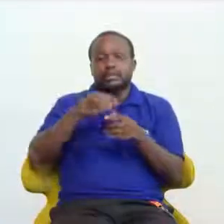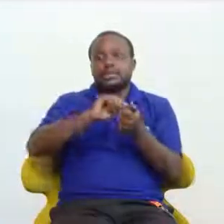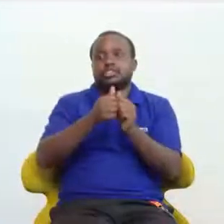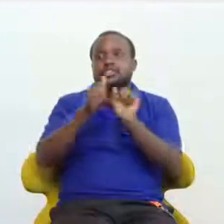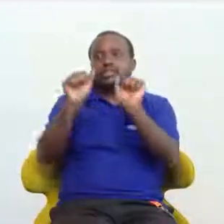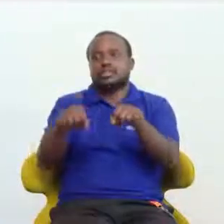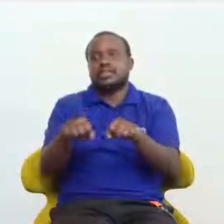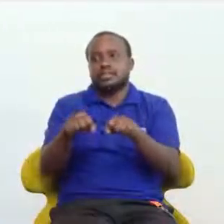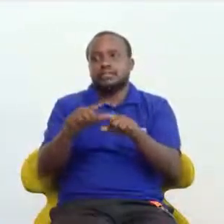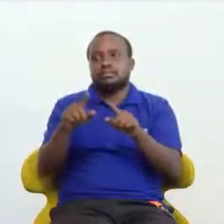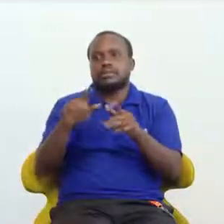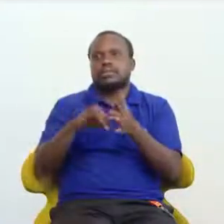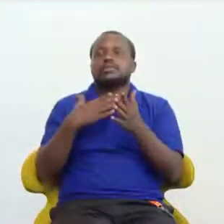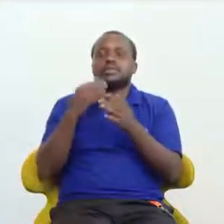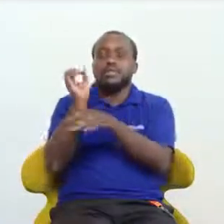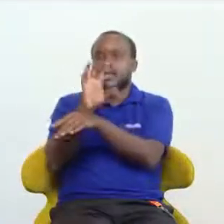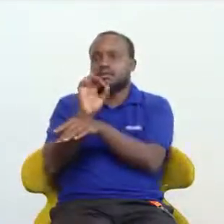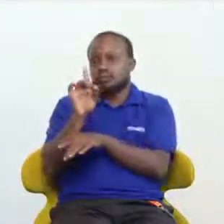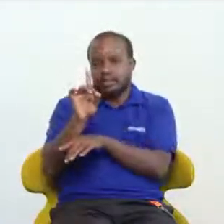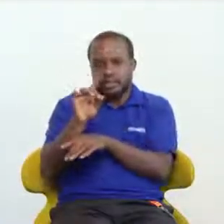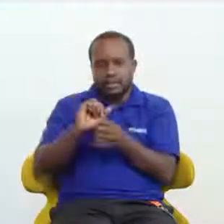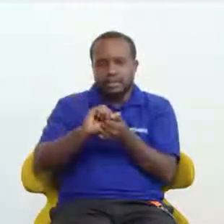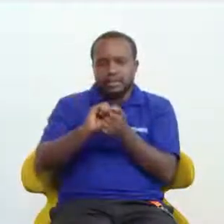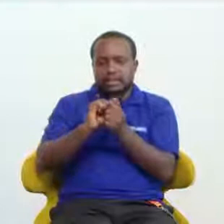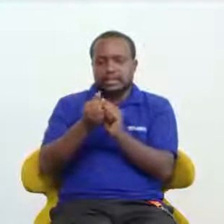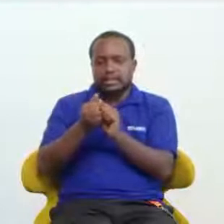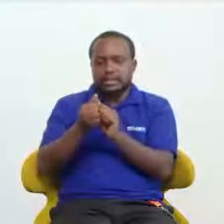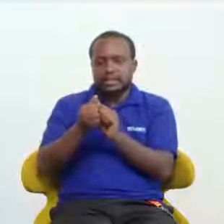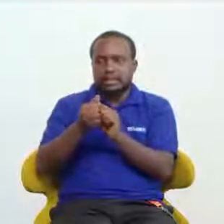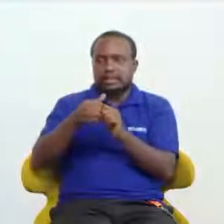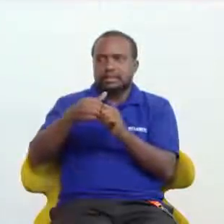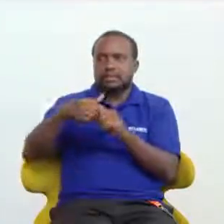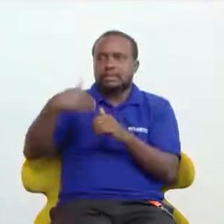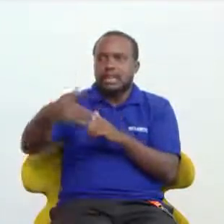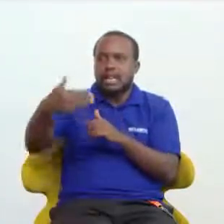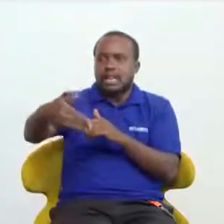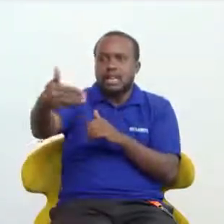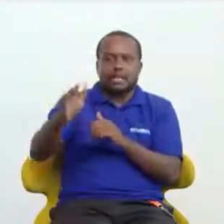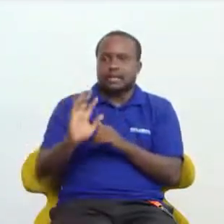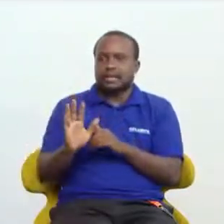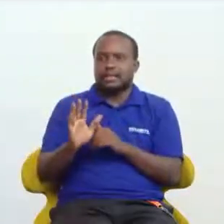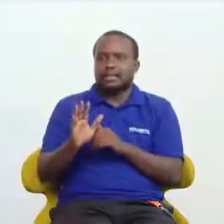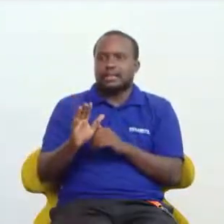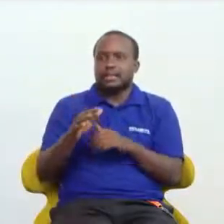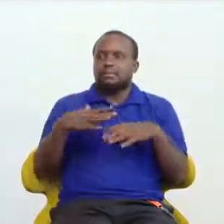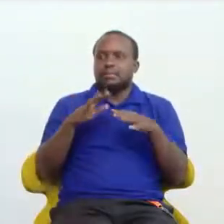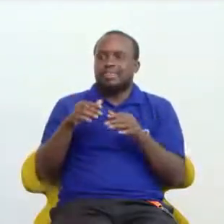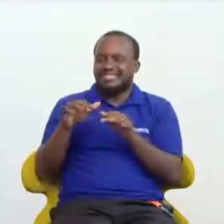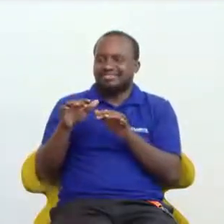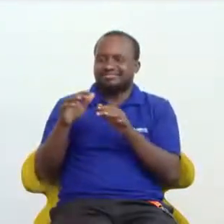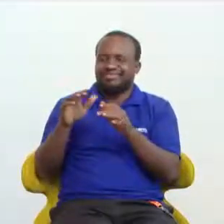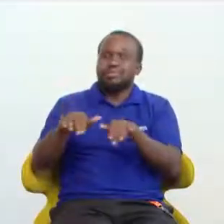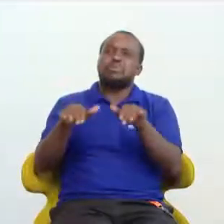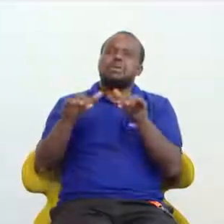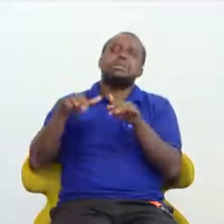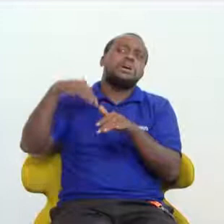changed. But I just want to give you one piece of advice. Don't change it too frequently. Because if you change it too often, people will wait until the next change because they won't have a